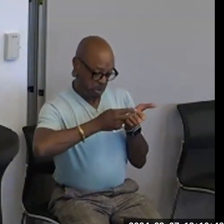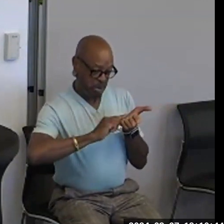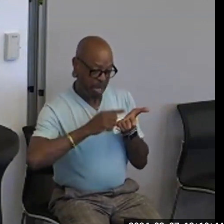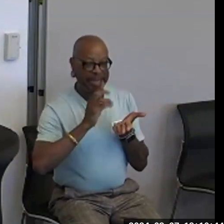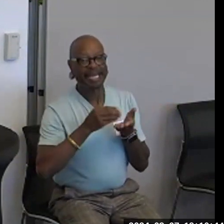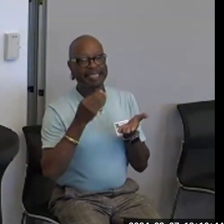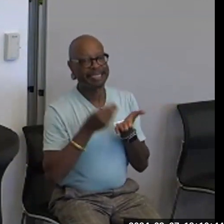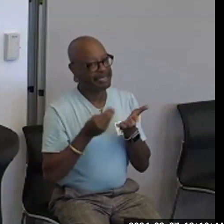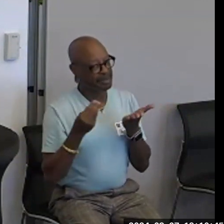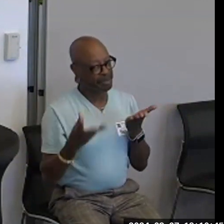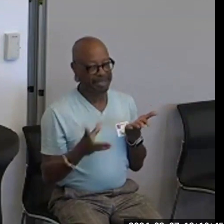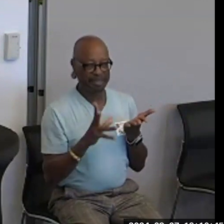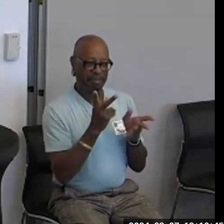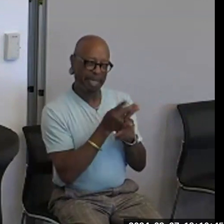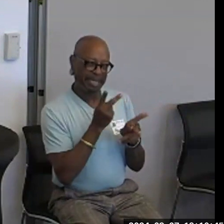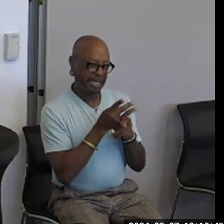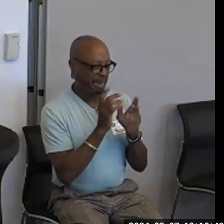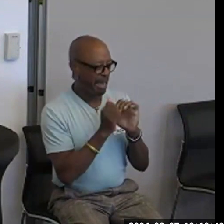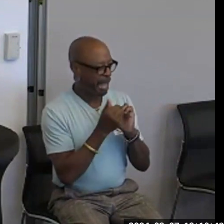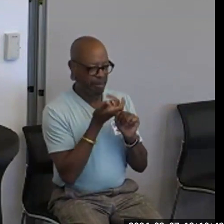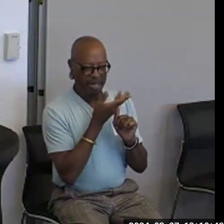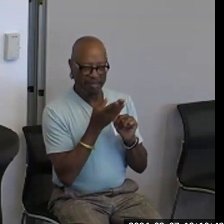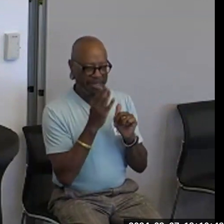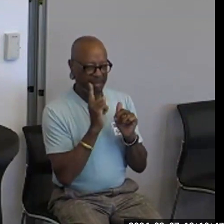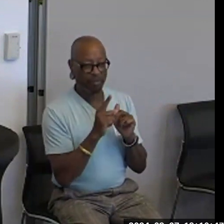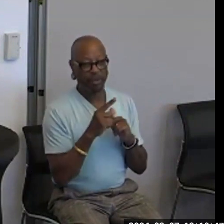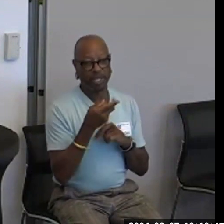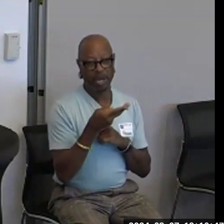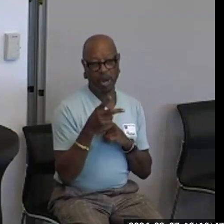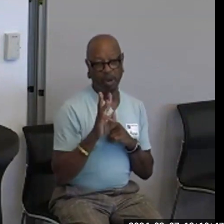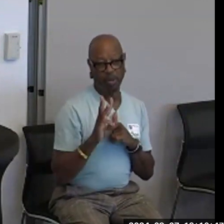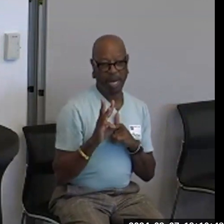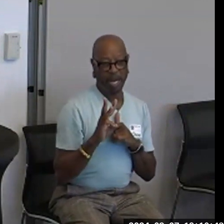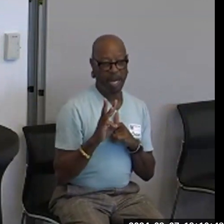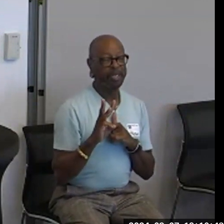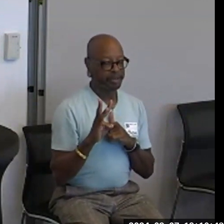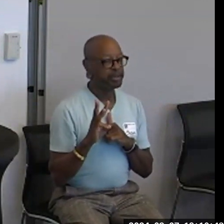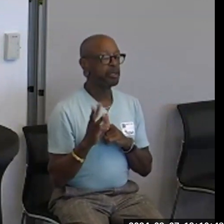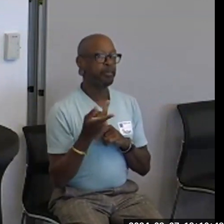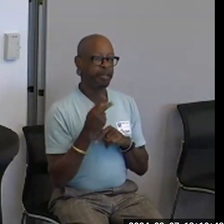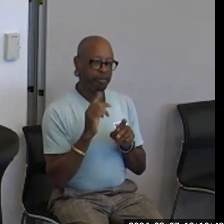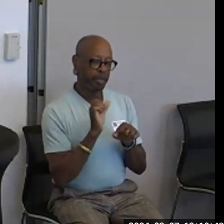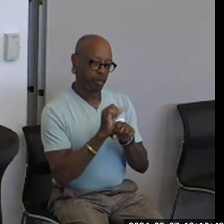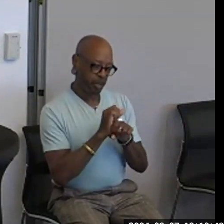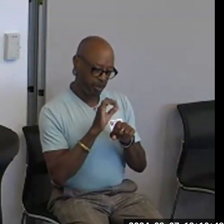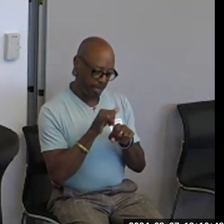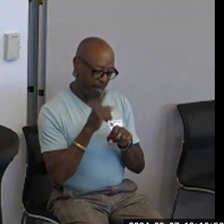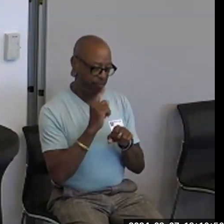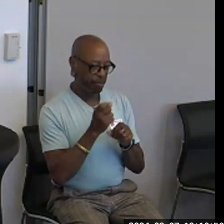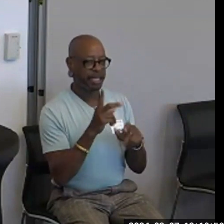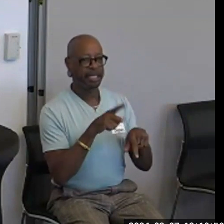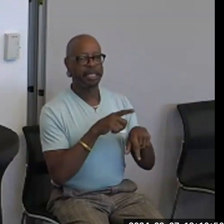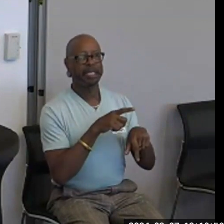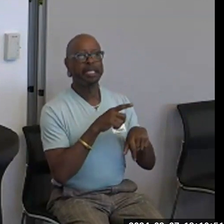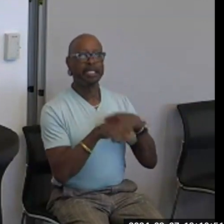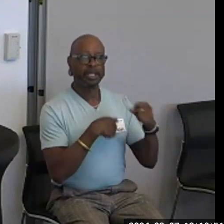how do you maintain it, and all the rest that goes into the hardware. So people have been working on it for years. American Printing